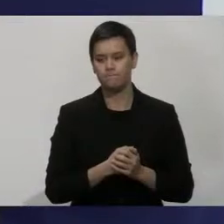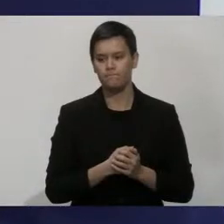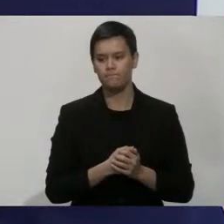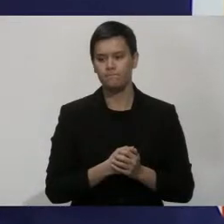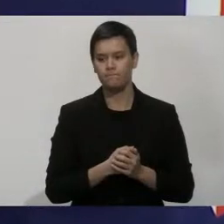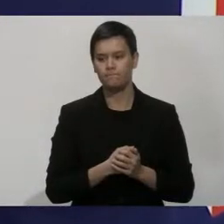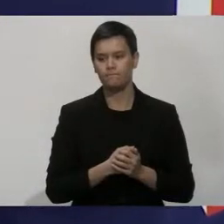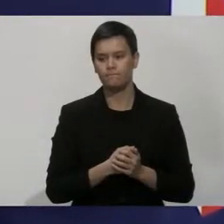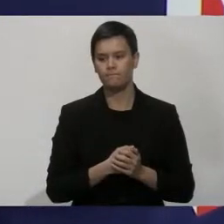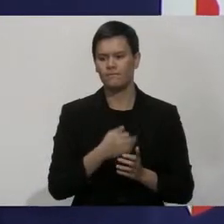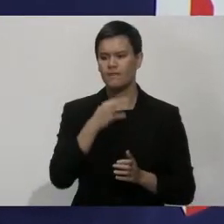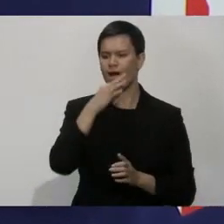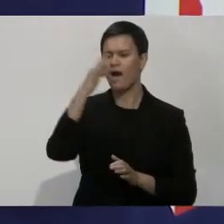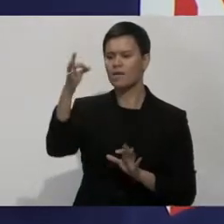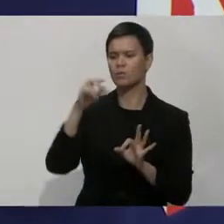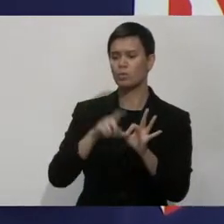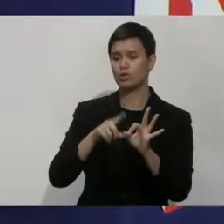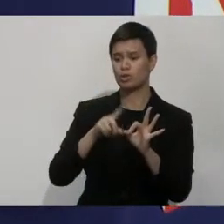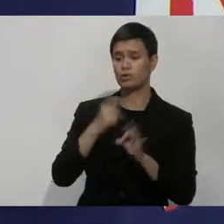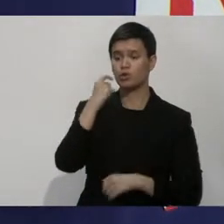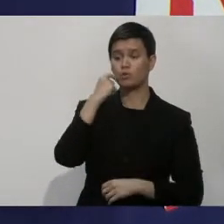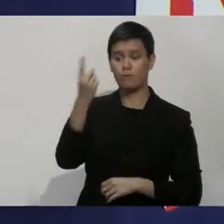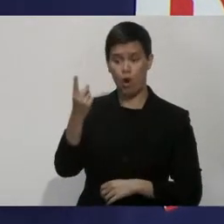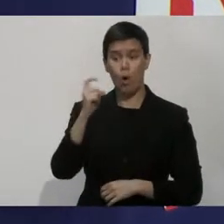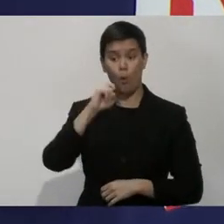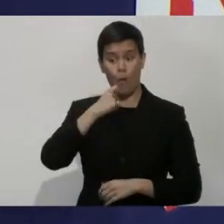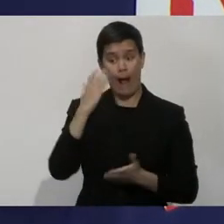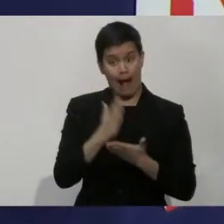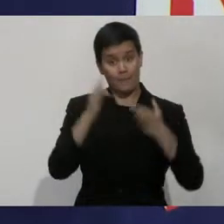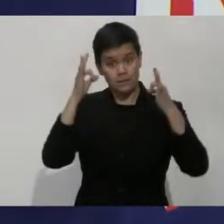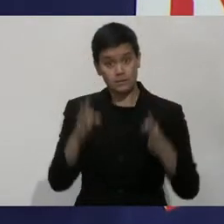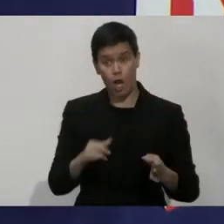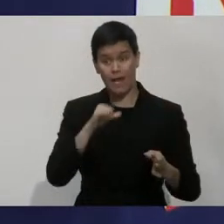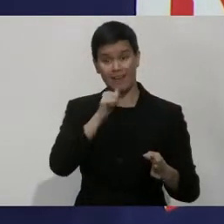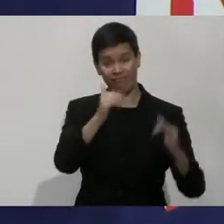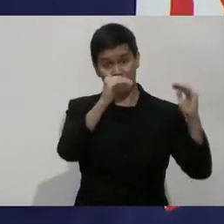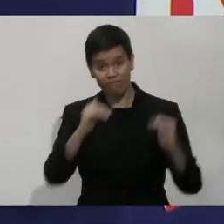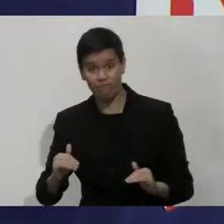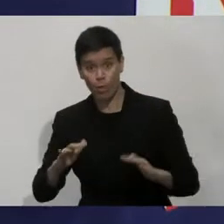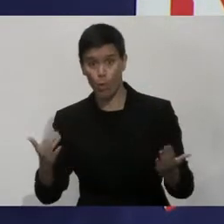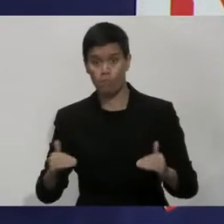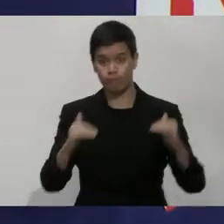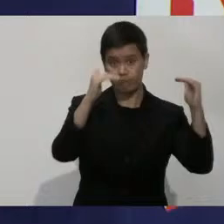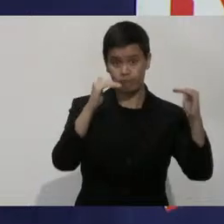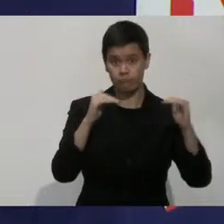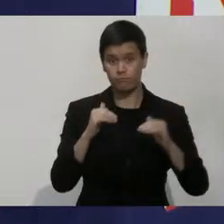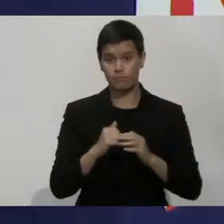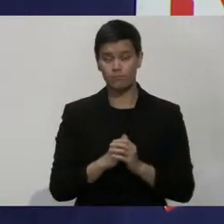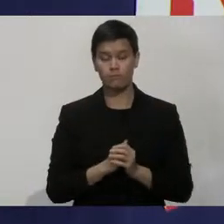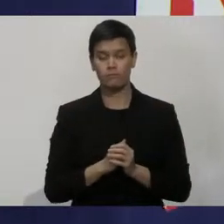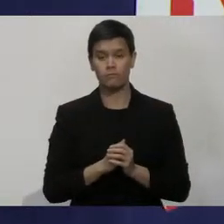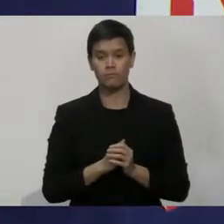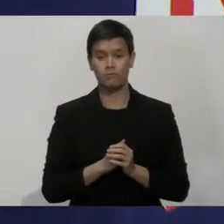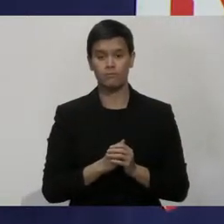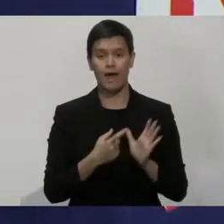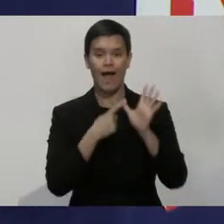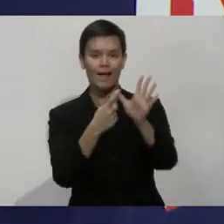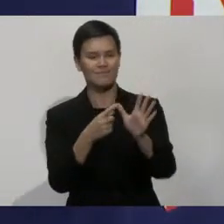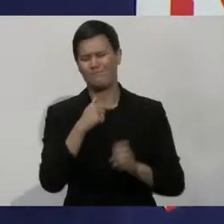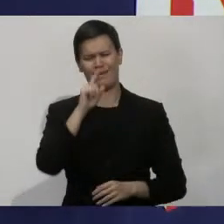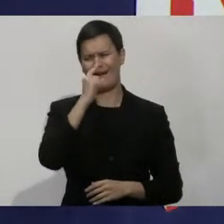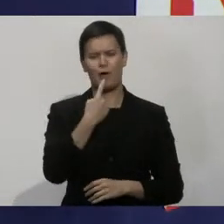I think that's a hypothetical. Ultimately, we'll see what more advice comes in overnight before I'm in a position to make any comment on